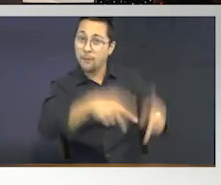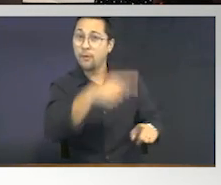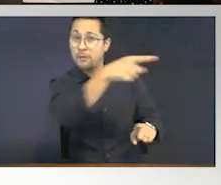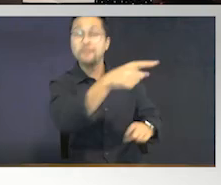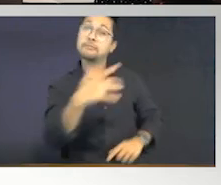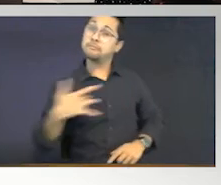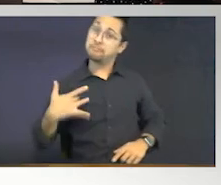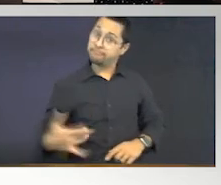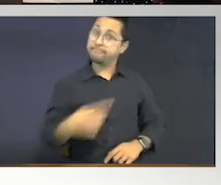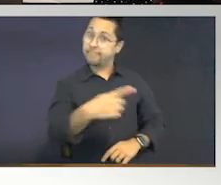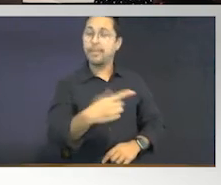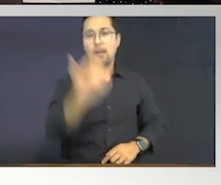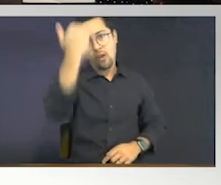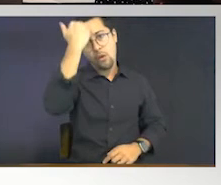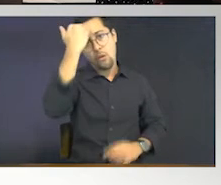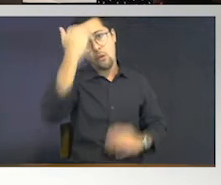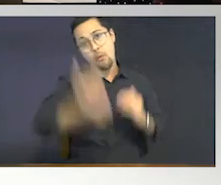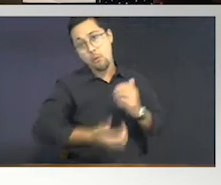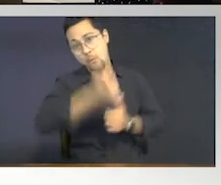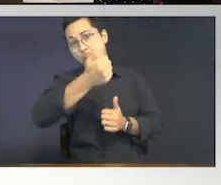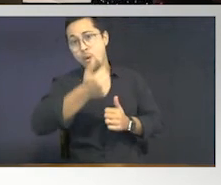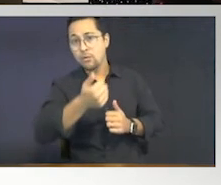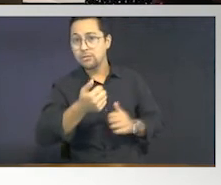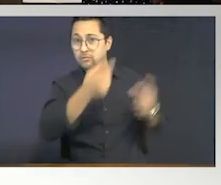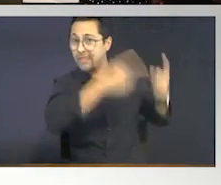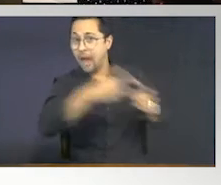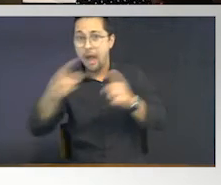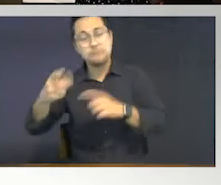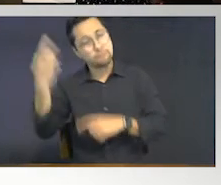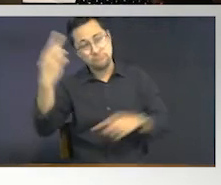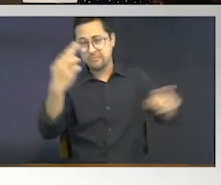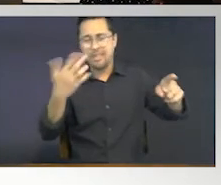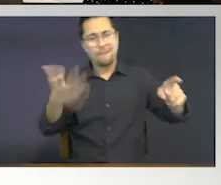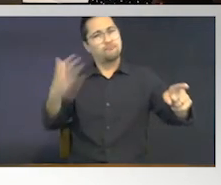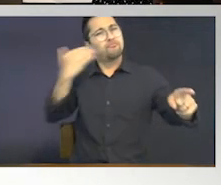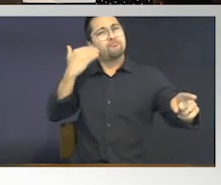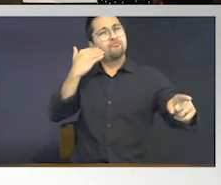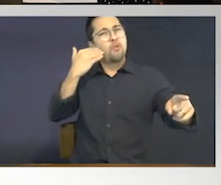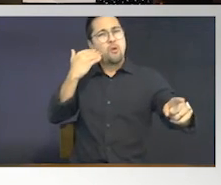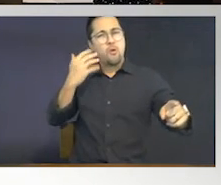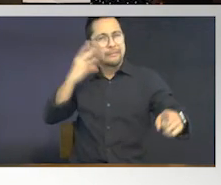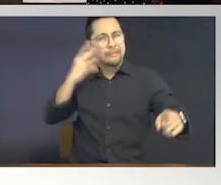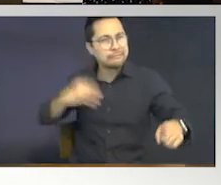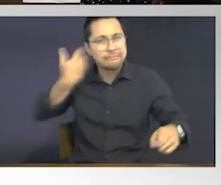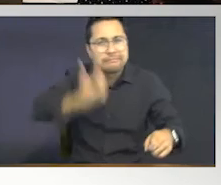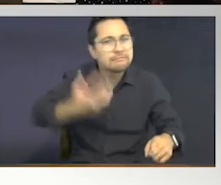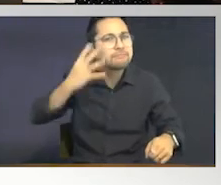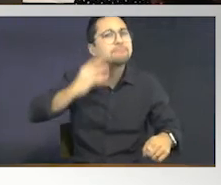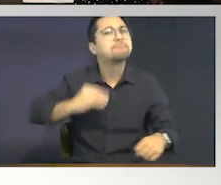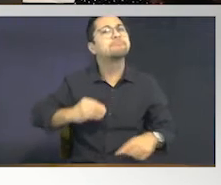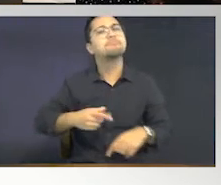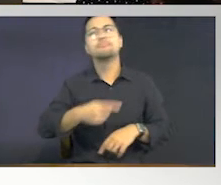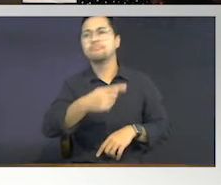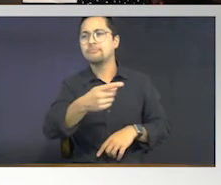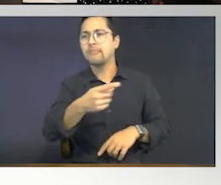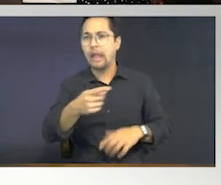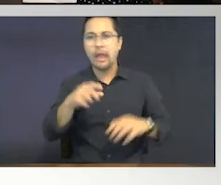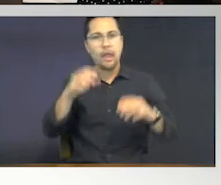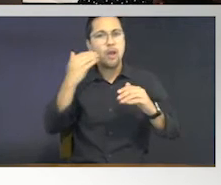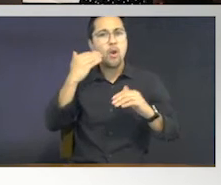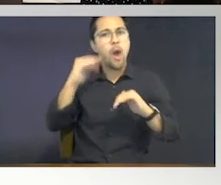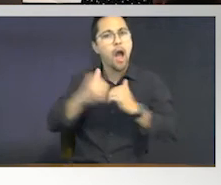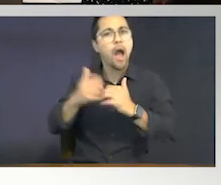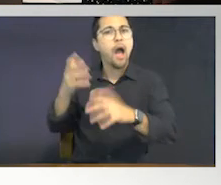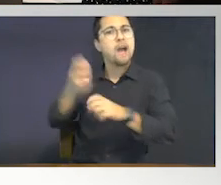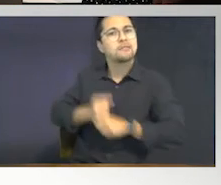that knows the most about what's happening because they've walked in your shoes and they've had to get their answers.